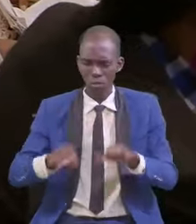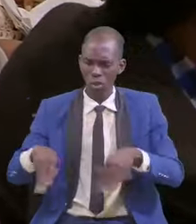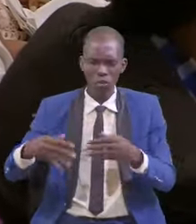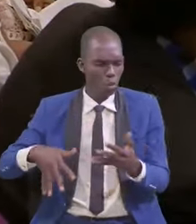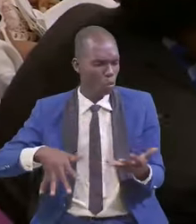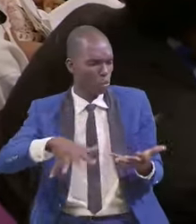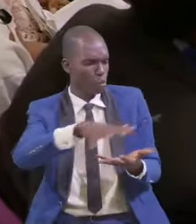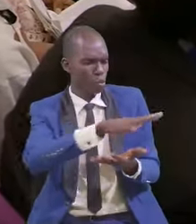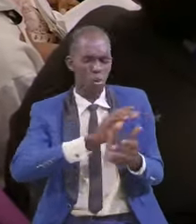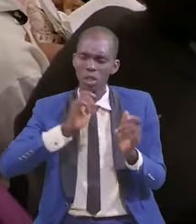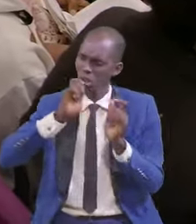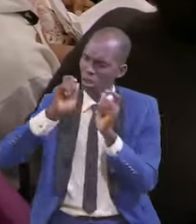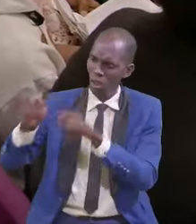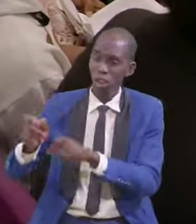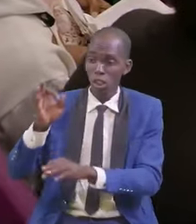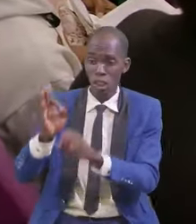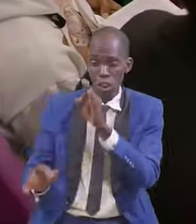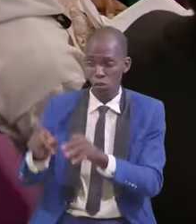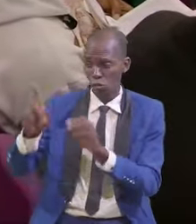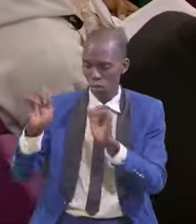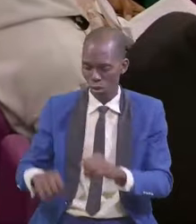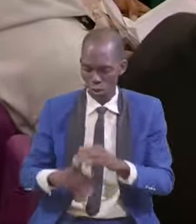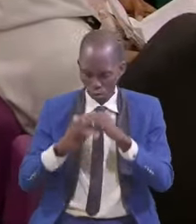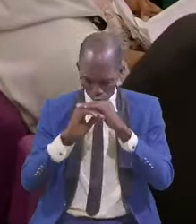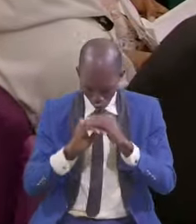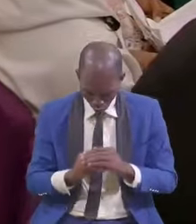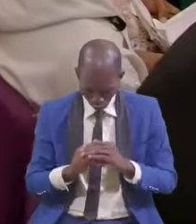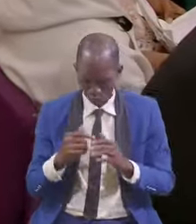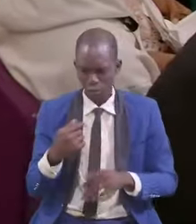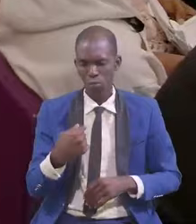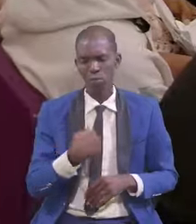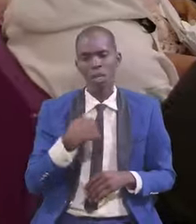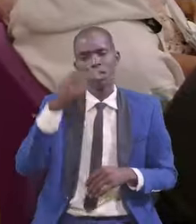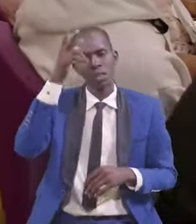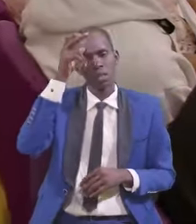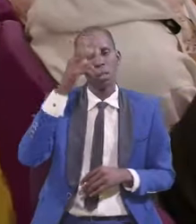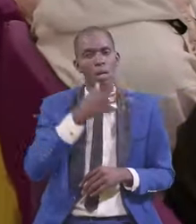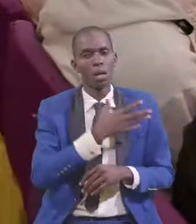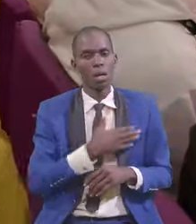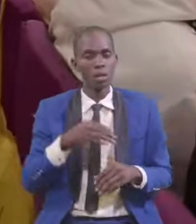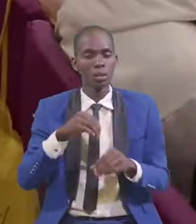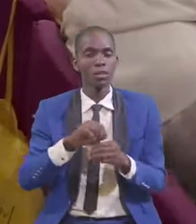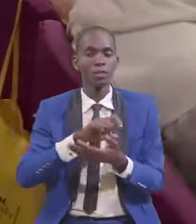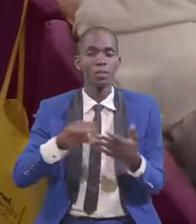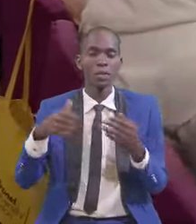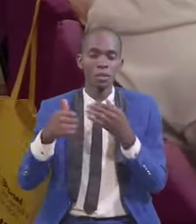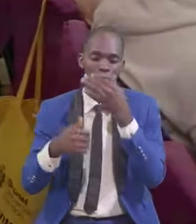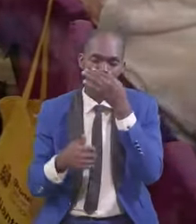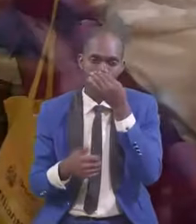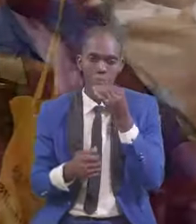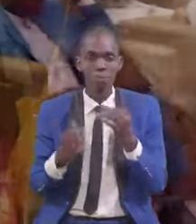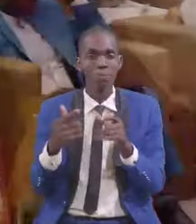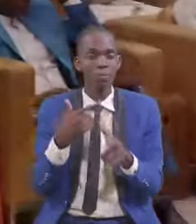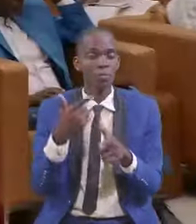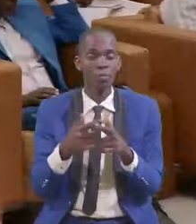thou Willl Fall Down and Worship me verse 10 in verse 10 then say